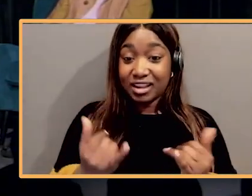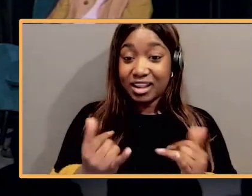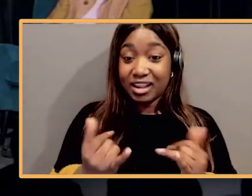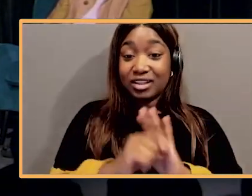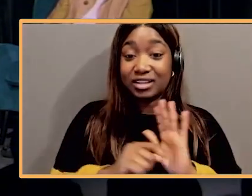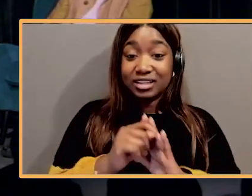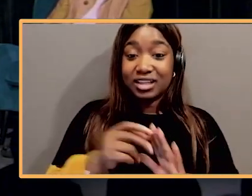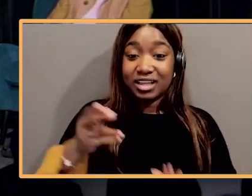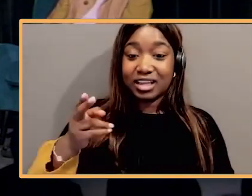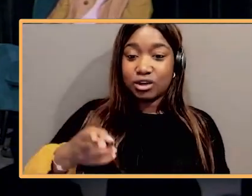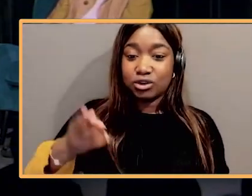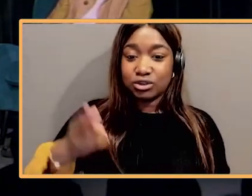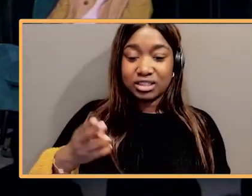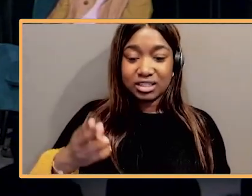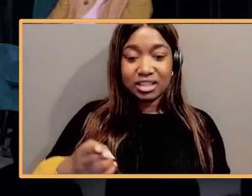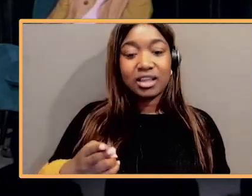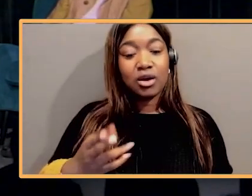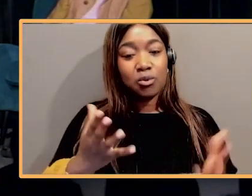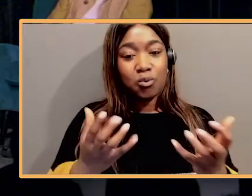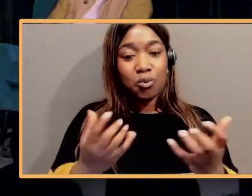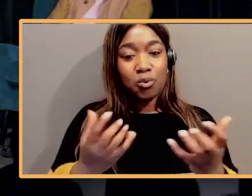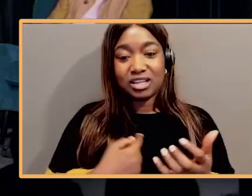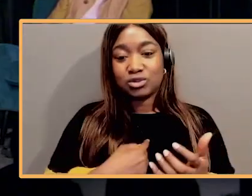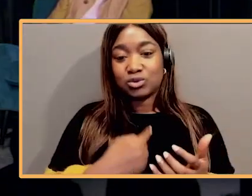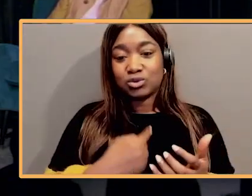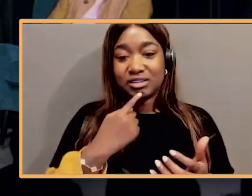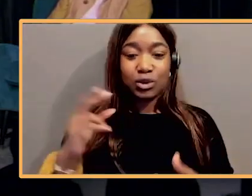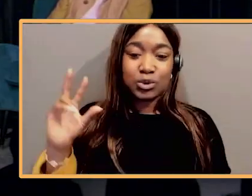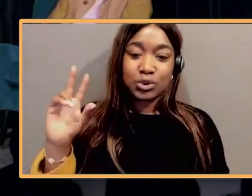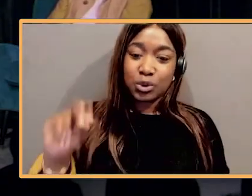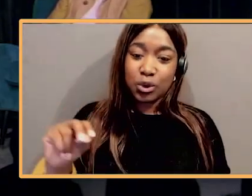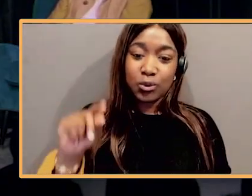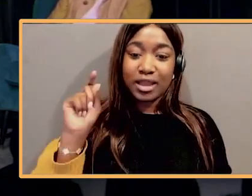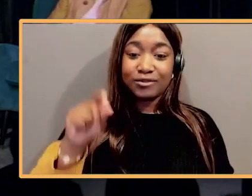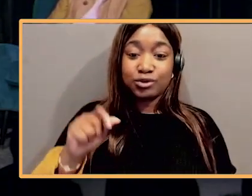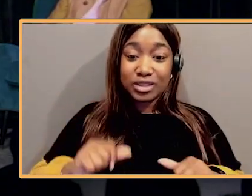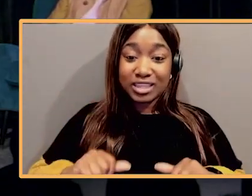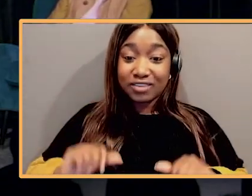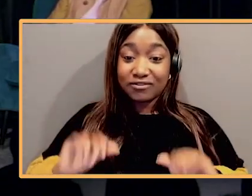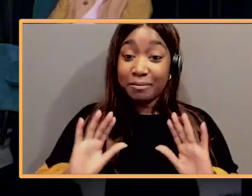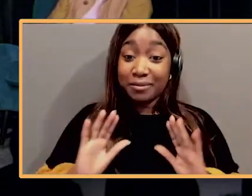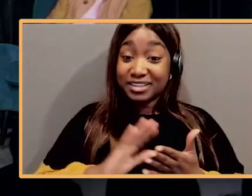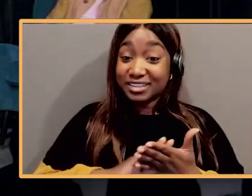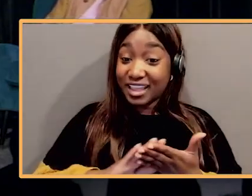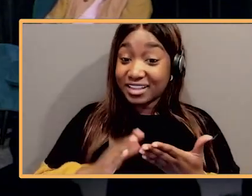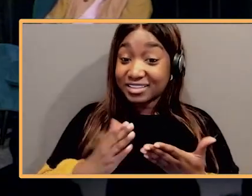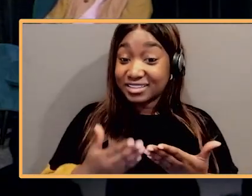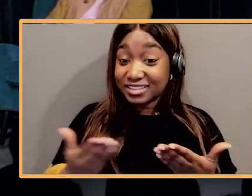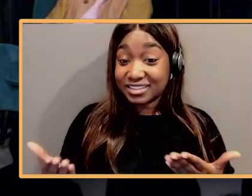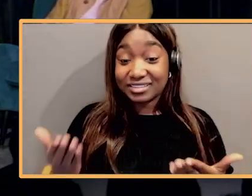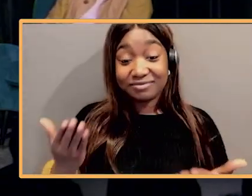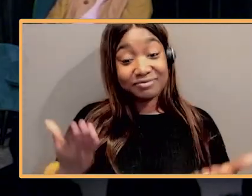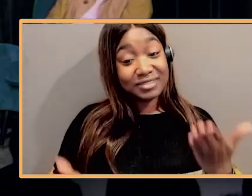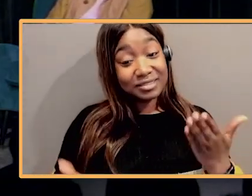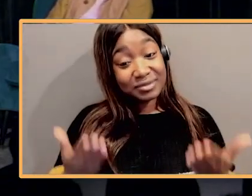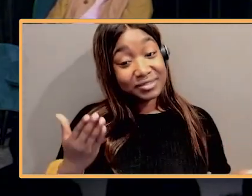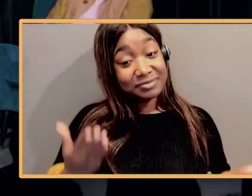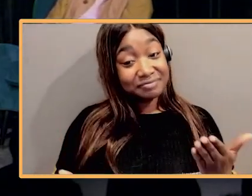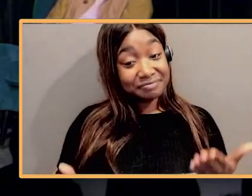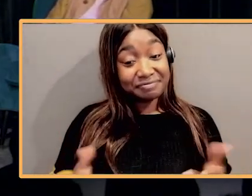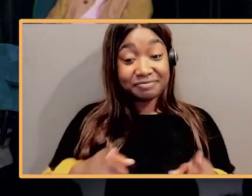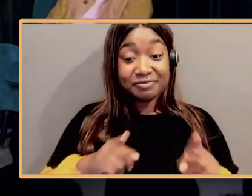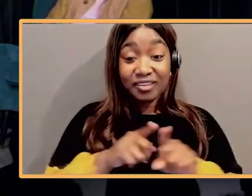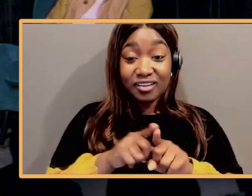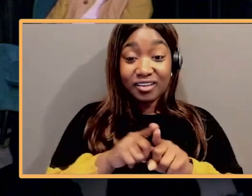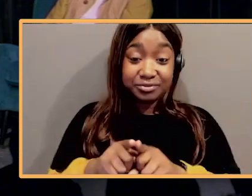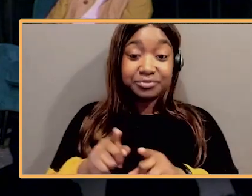like, no, it requires us to like give up things, give up nice things, maybe even, right, to